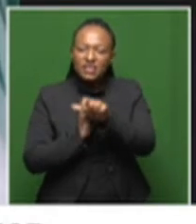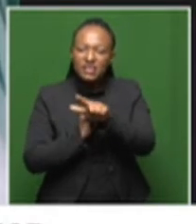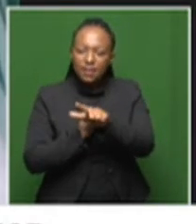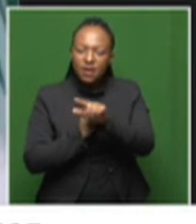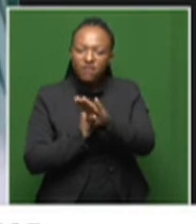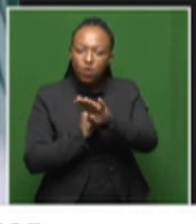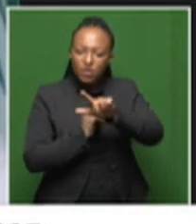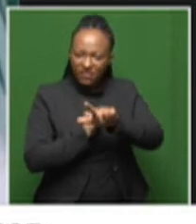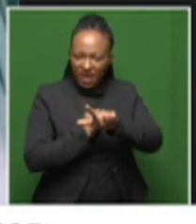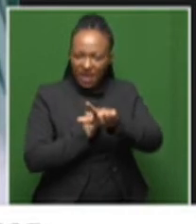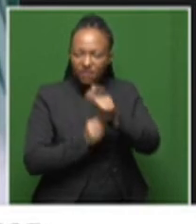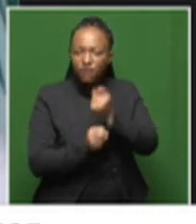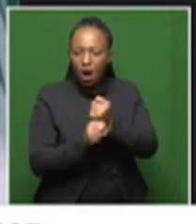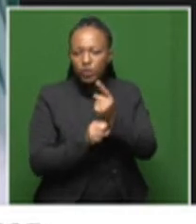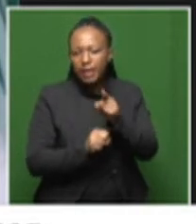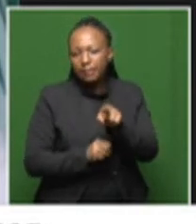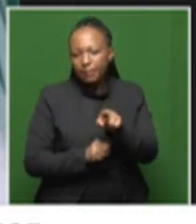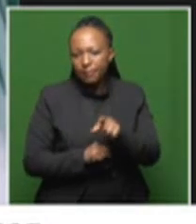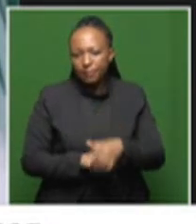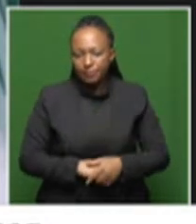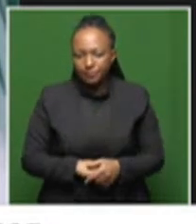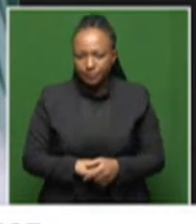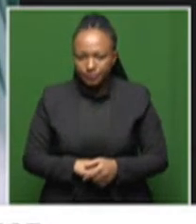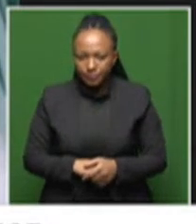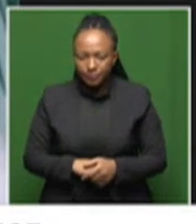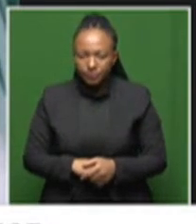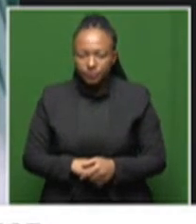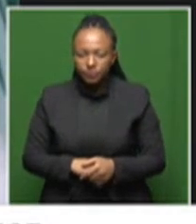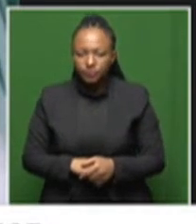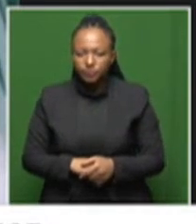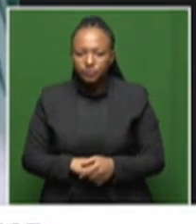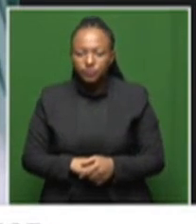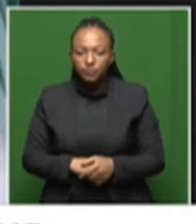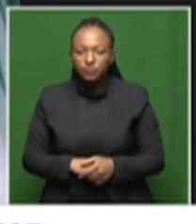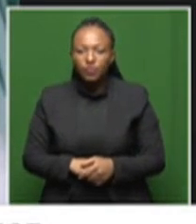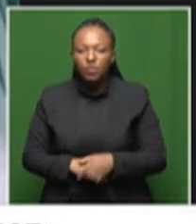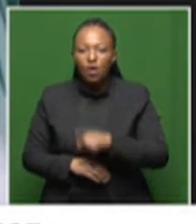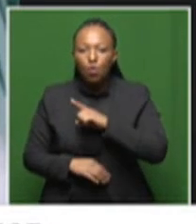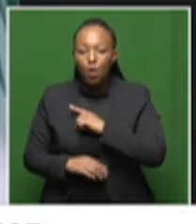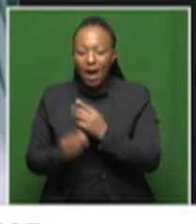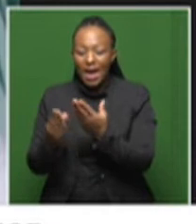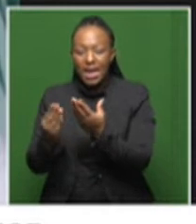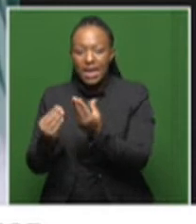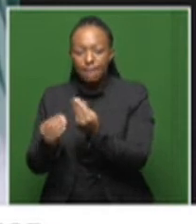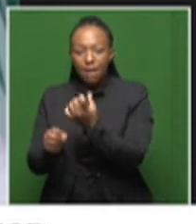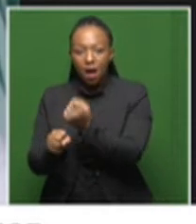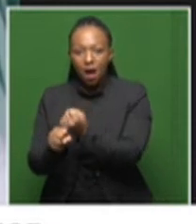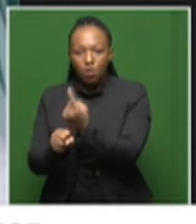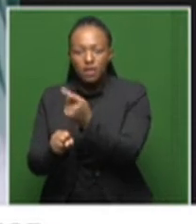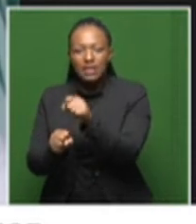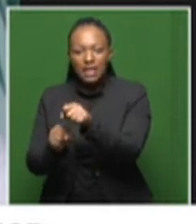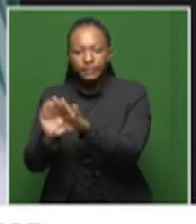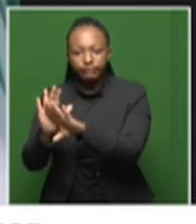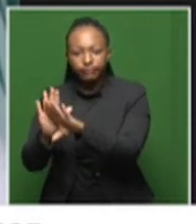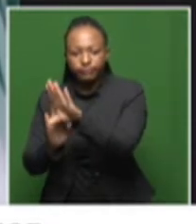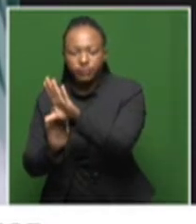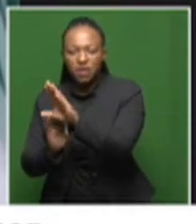11,747 new cases. Although indications are the number of cases in Gauteng are peaking